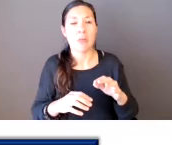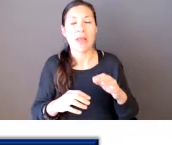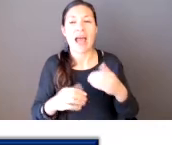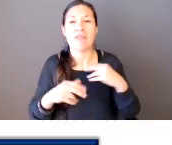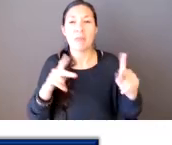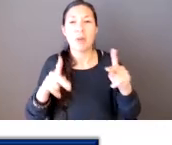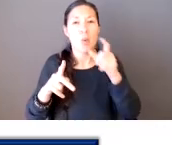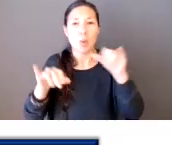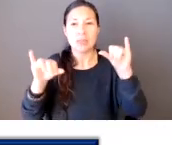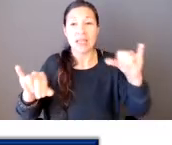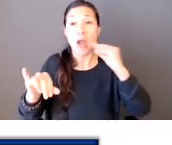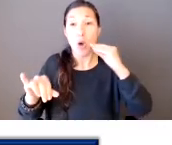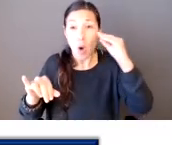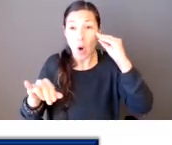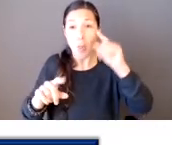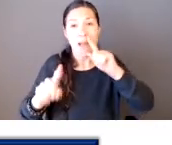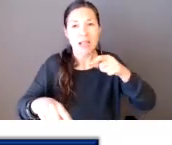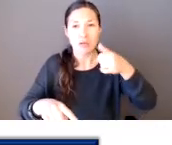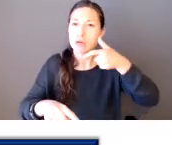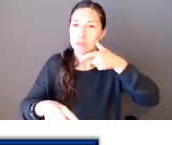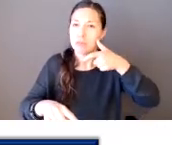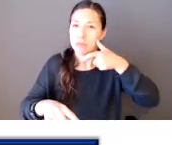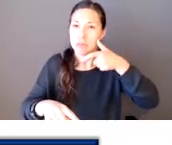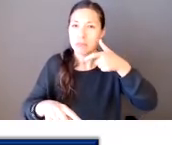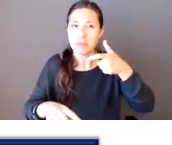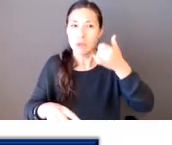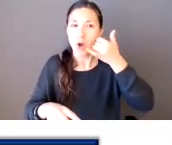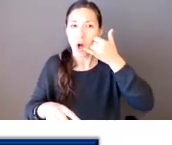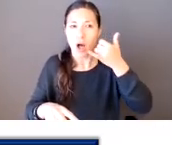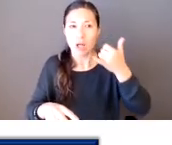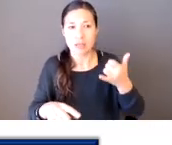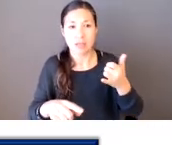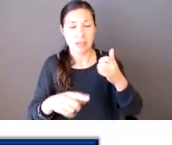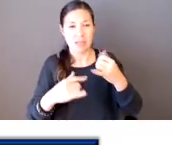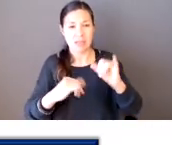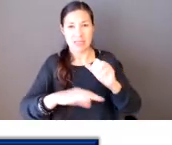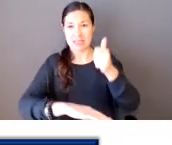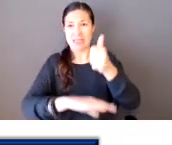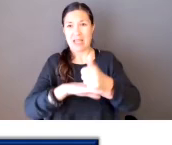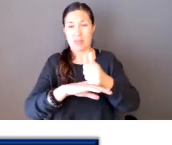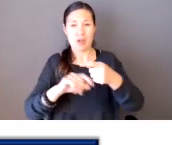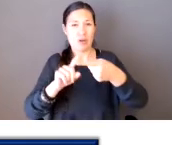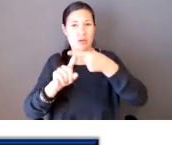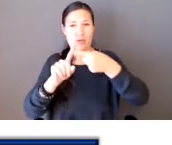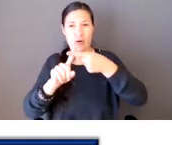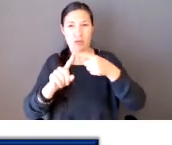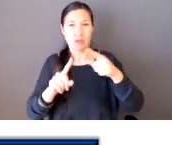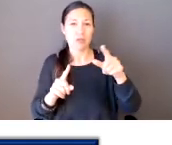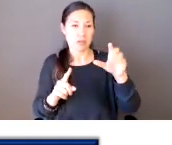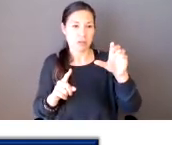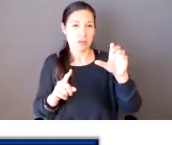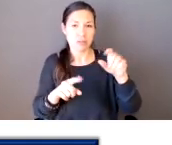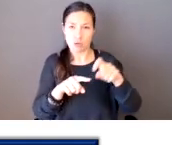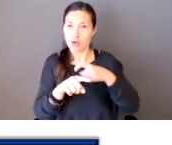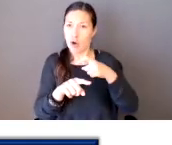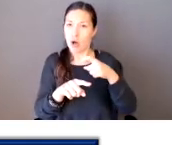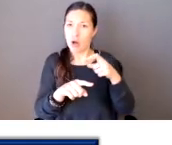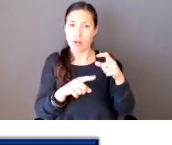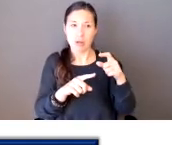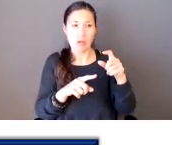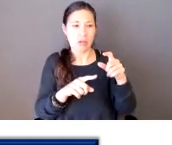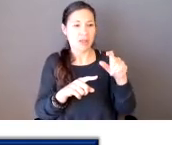the ability as a setup to have their initial tier of assessing calls, their intake workers